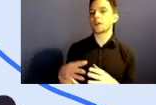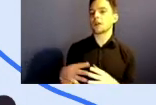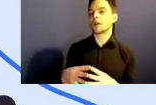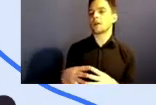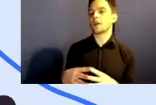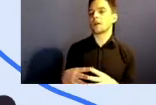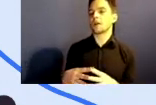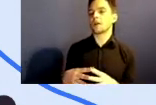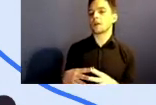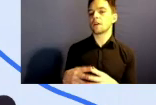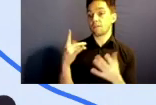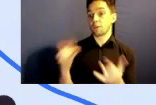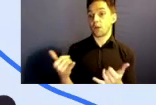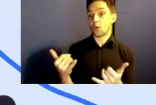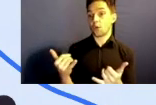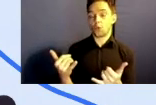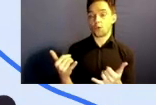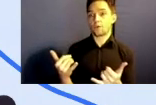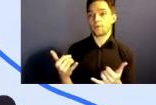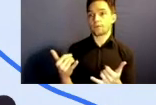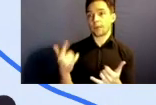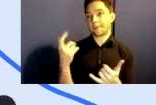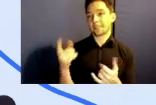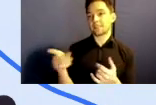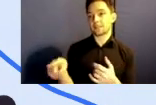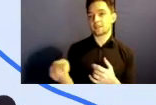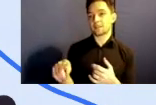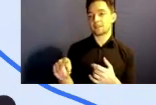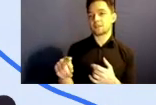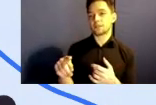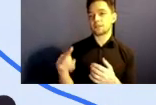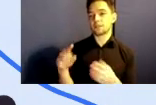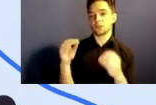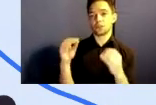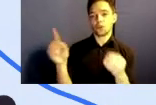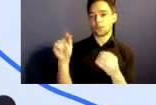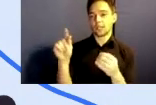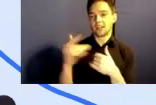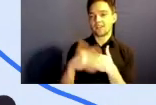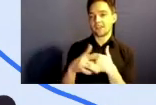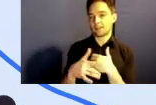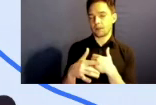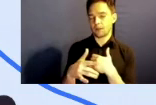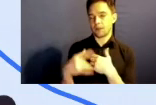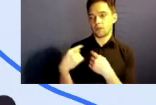For the time being, due to the fact that there are no data available